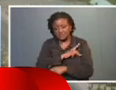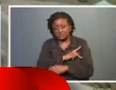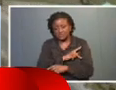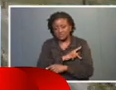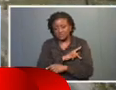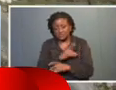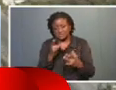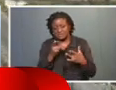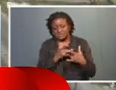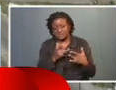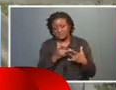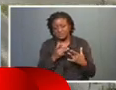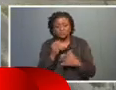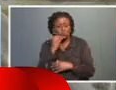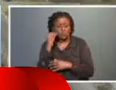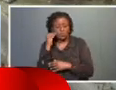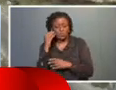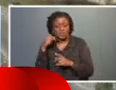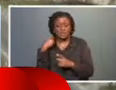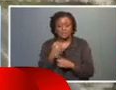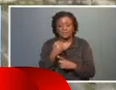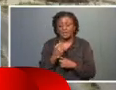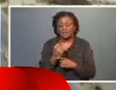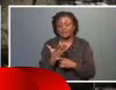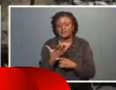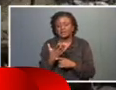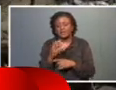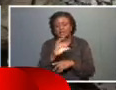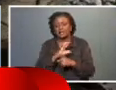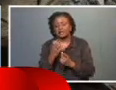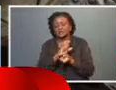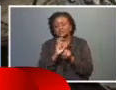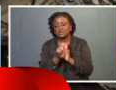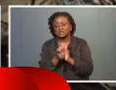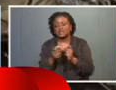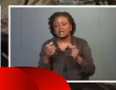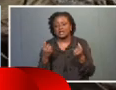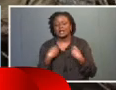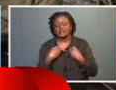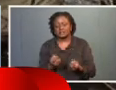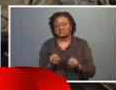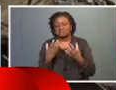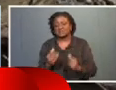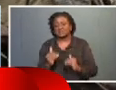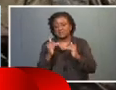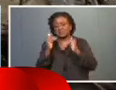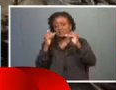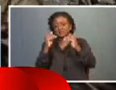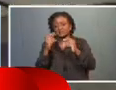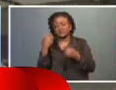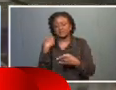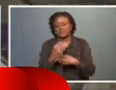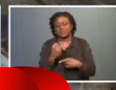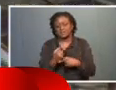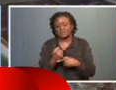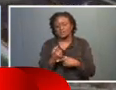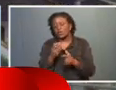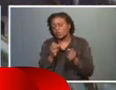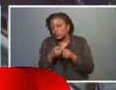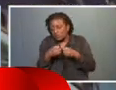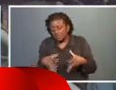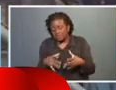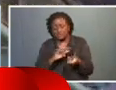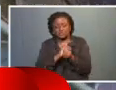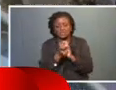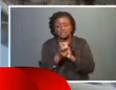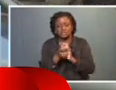home, the impact of climate change also has multilateral implications. Without change, if we are lucky, we will